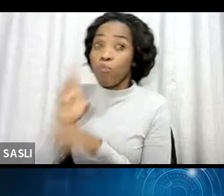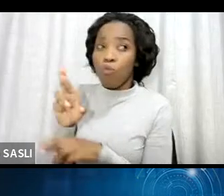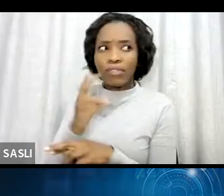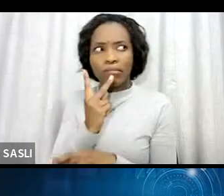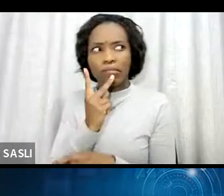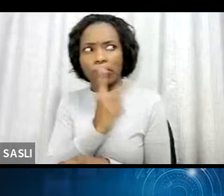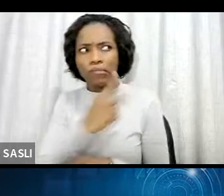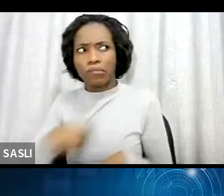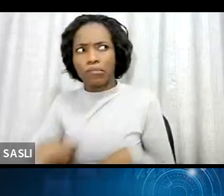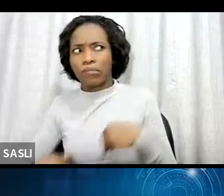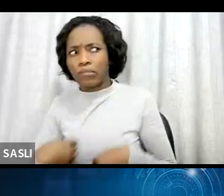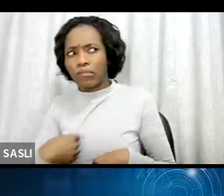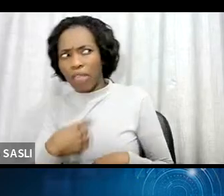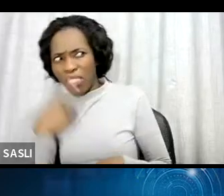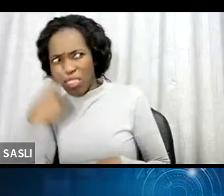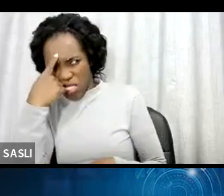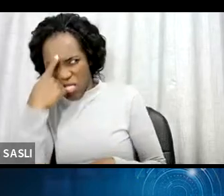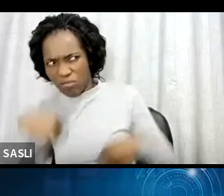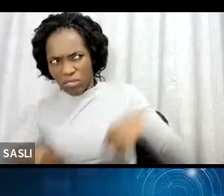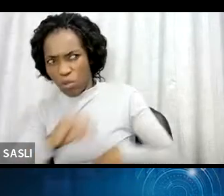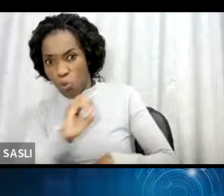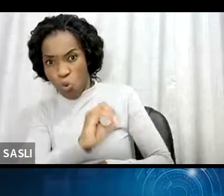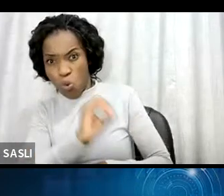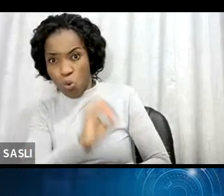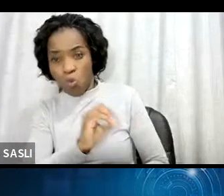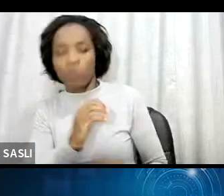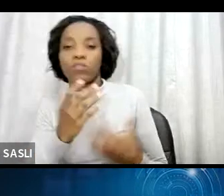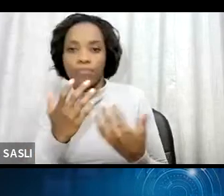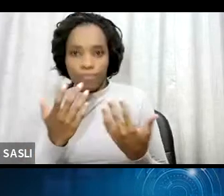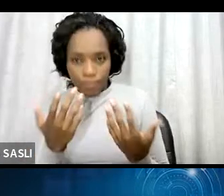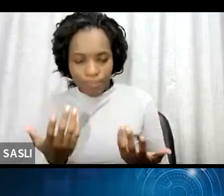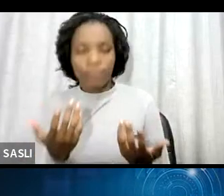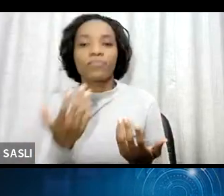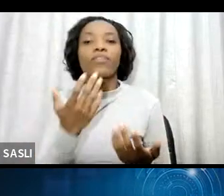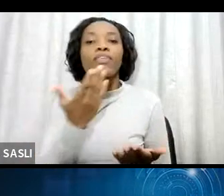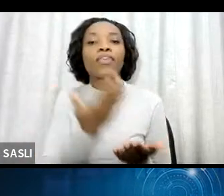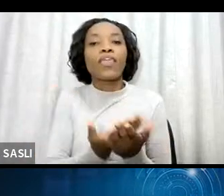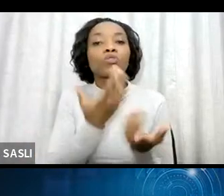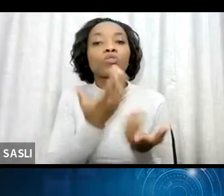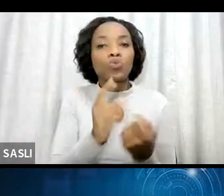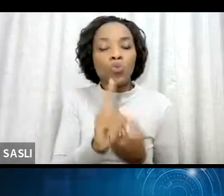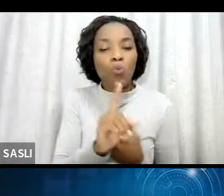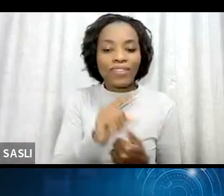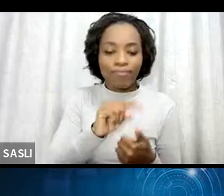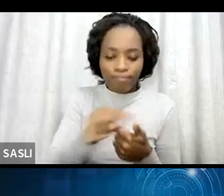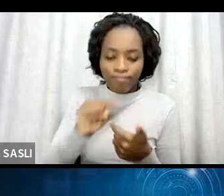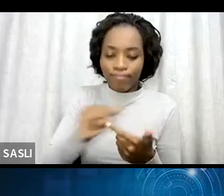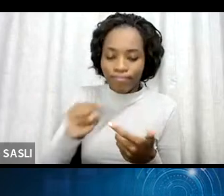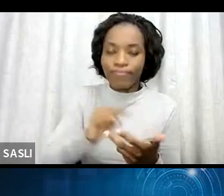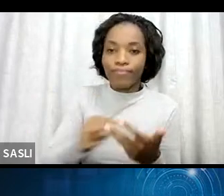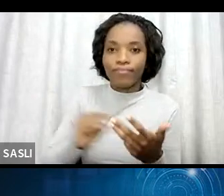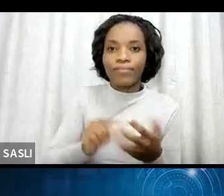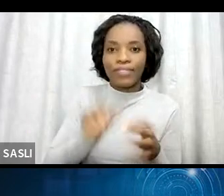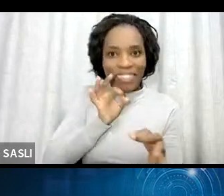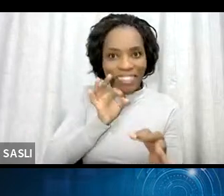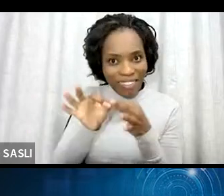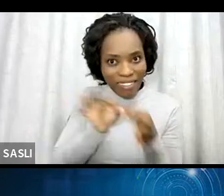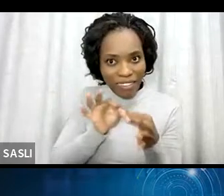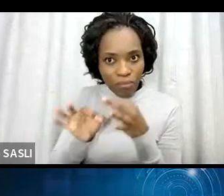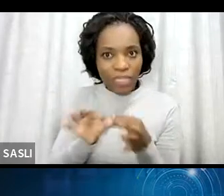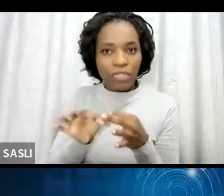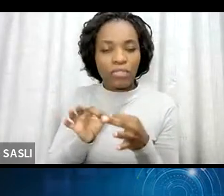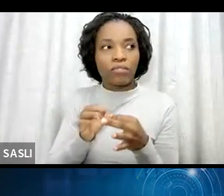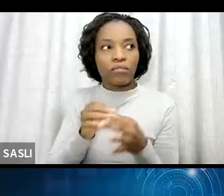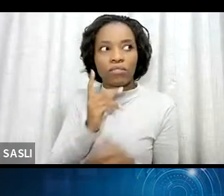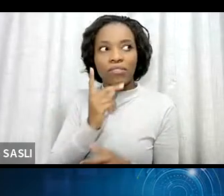suspected activity or suspicious activity, we would like for them to be able to detail and indicate to us instances where they